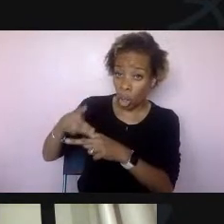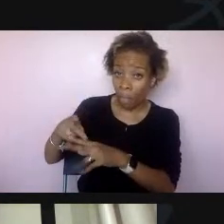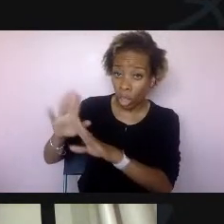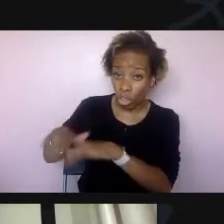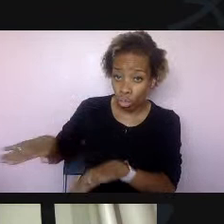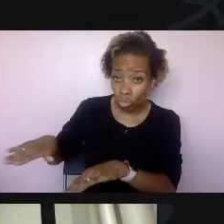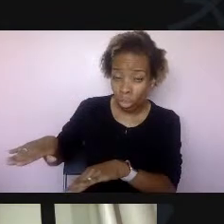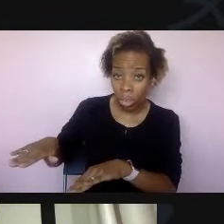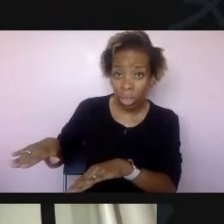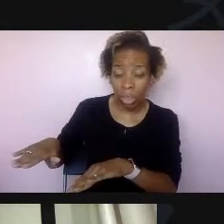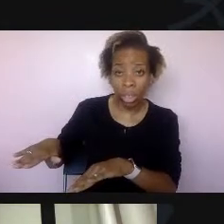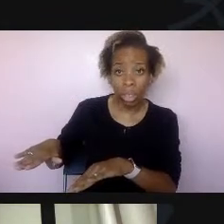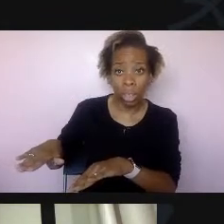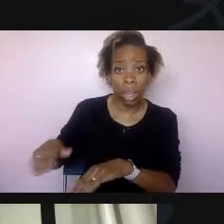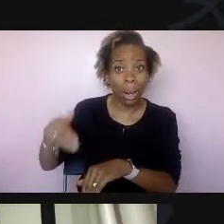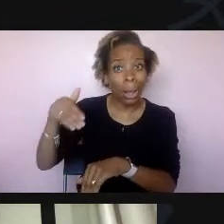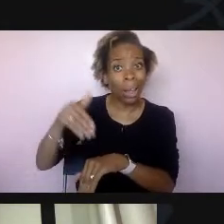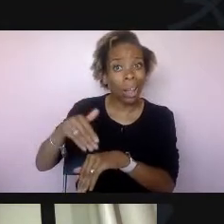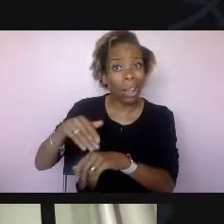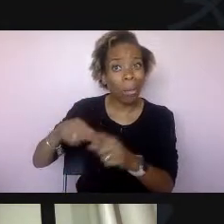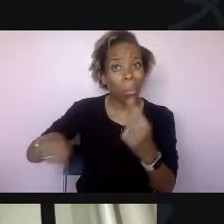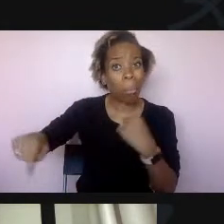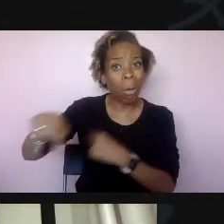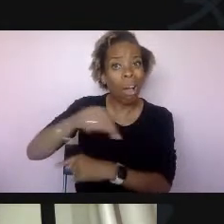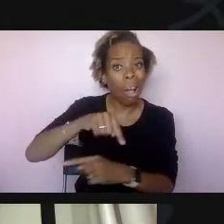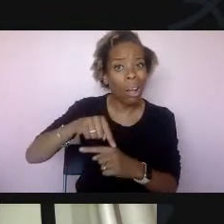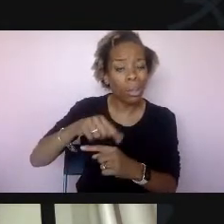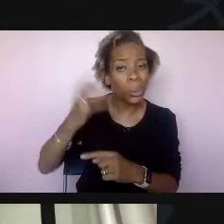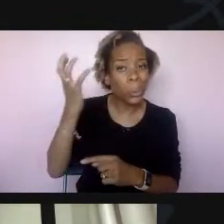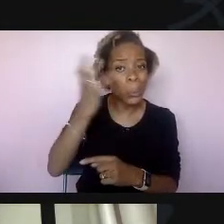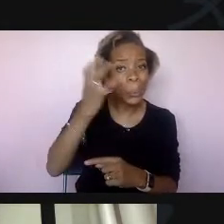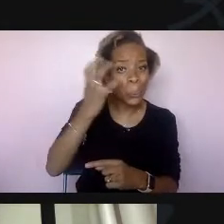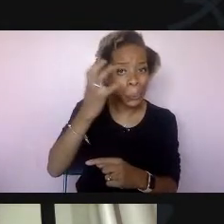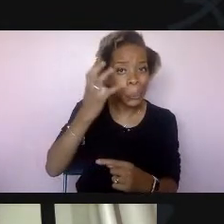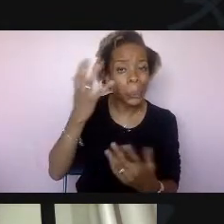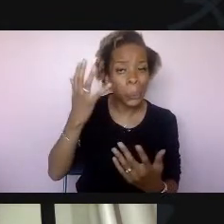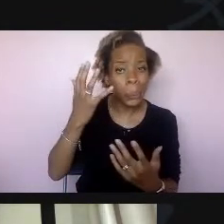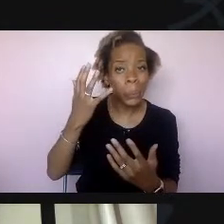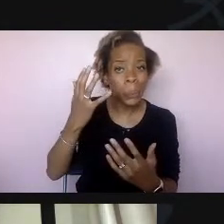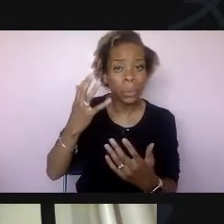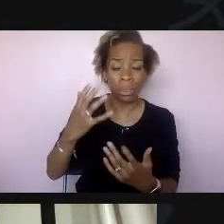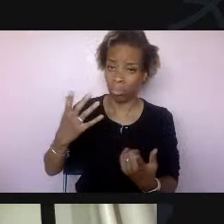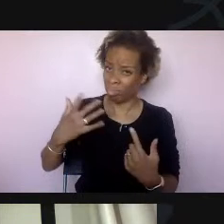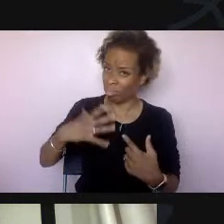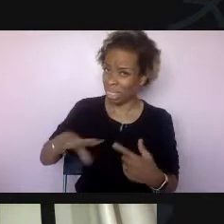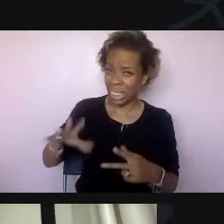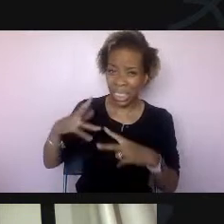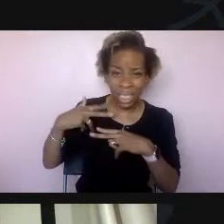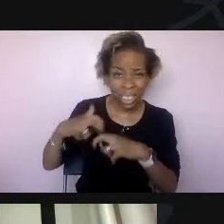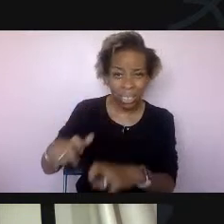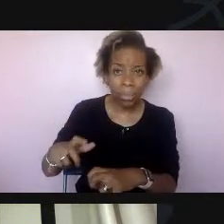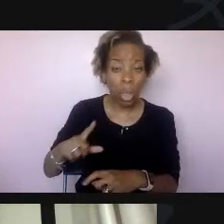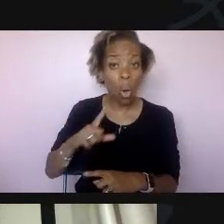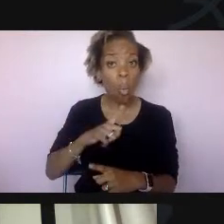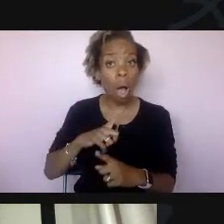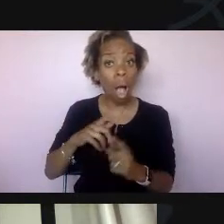board, which has an impact for the ref. For HE, I think that's something which we need to look at, because when we're looking at promotions and what